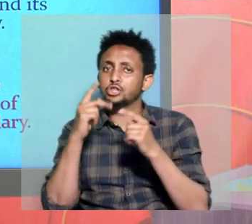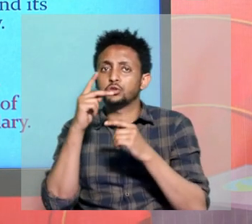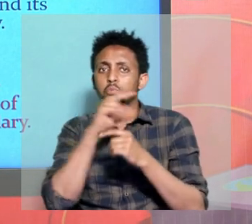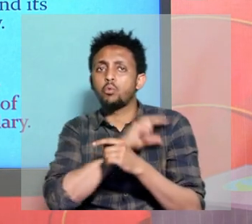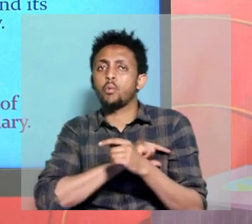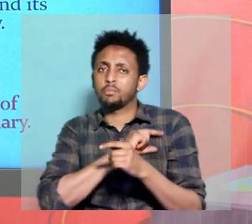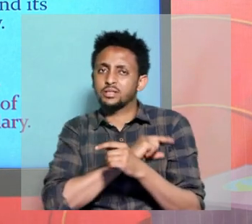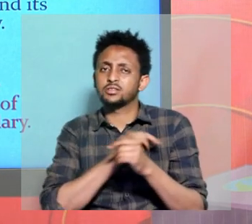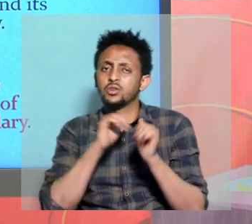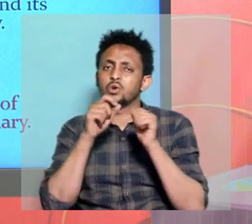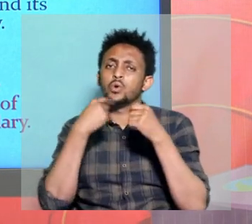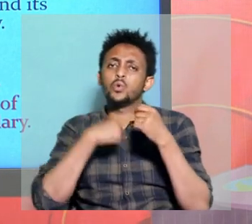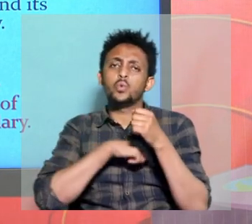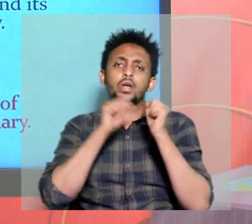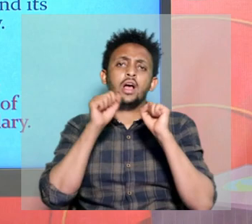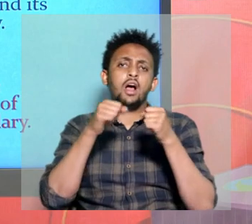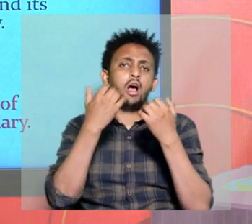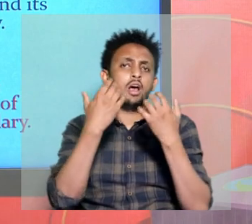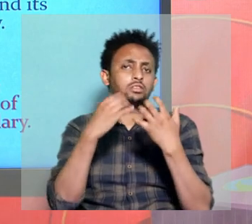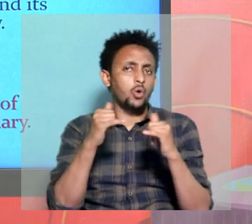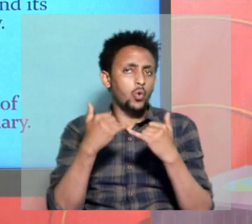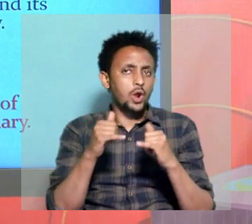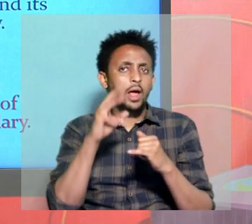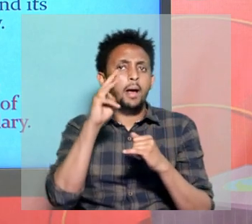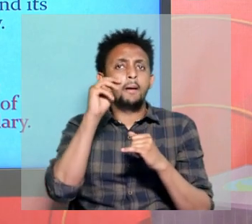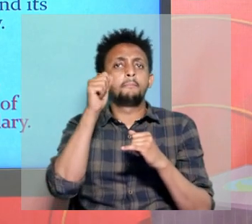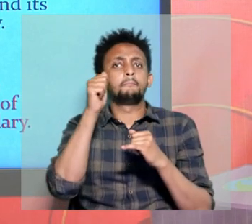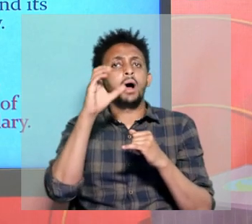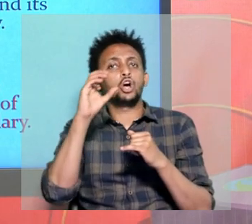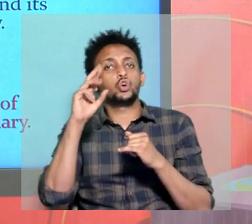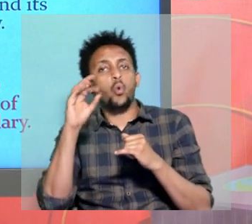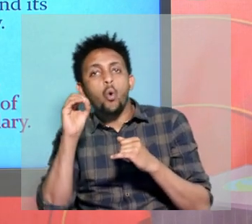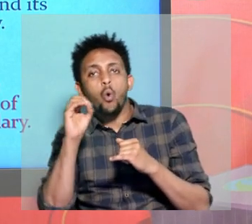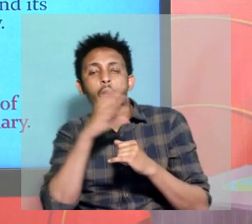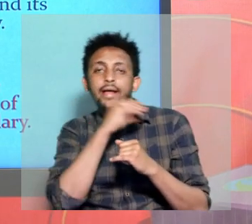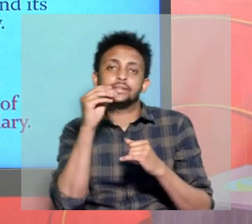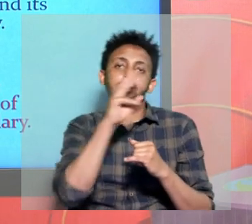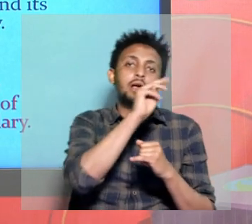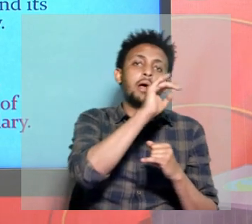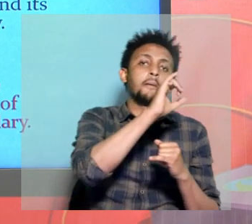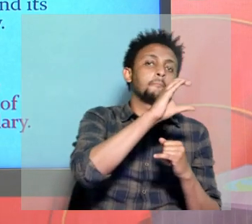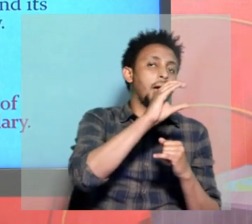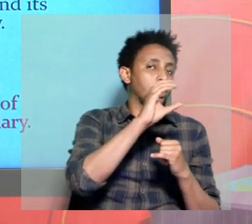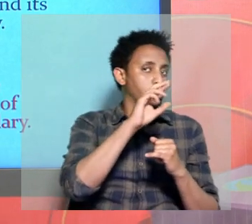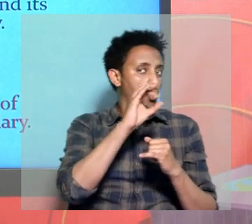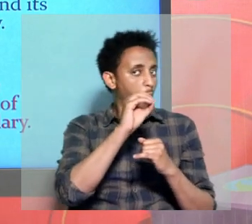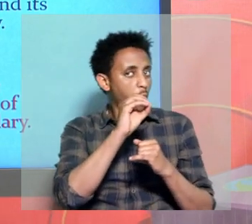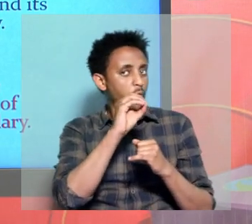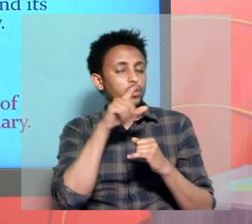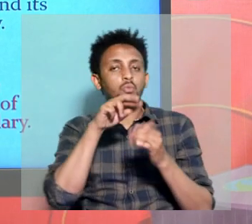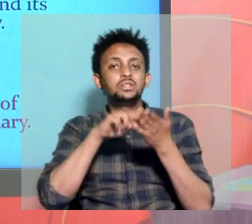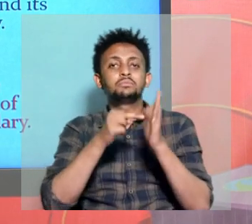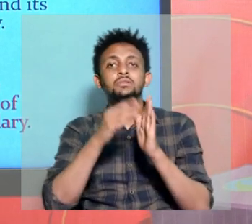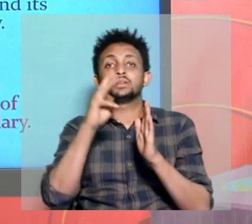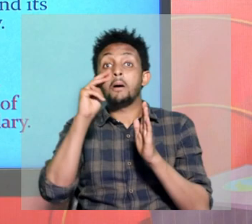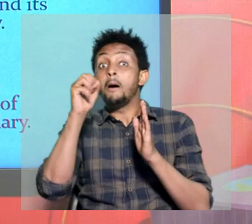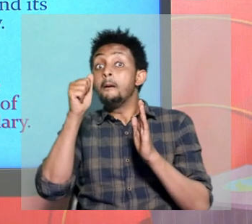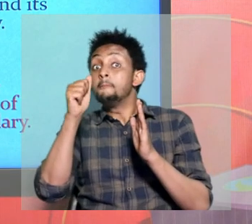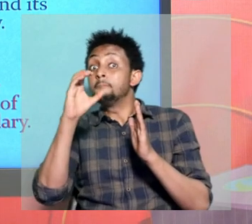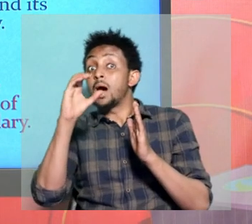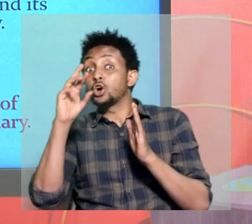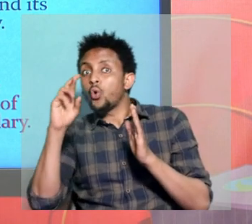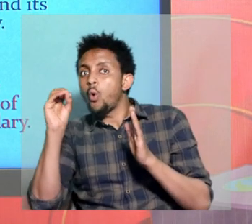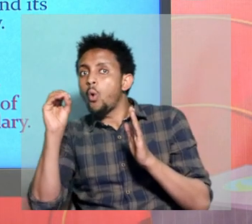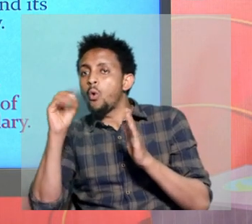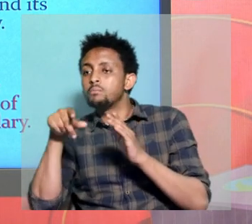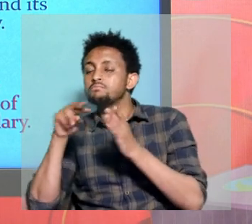properties. We can categorize those properties as macro and microscopic properties. When we mean by macro, it